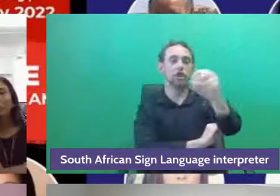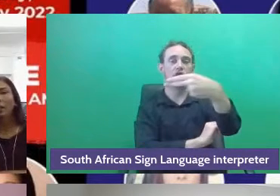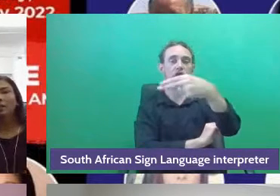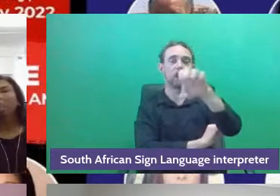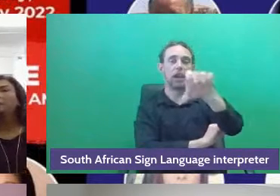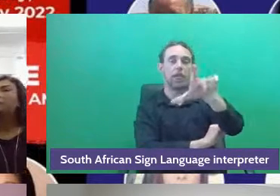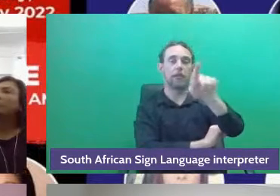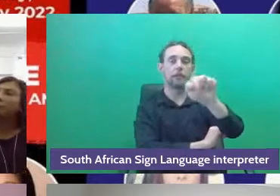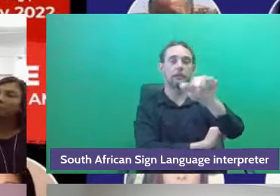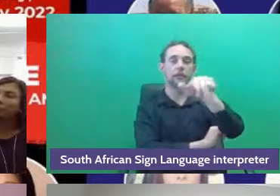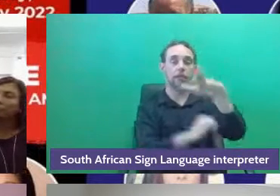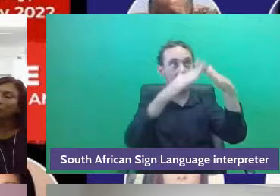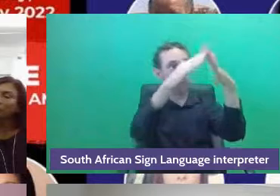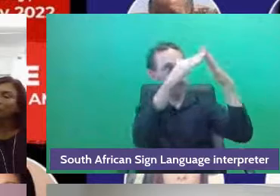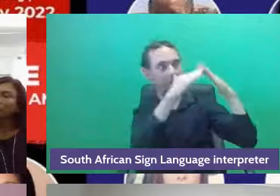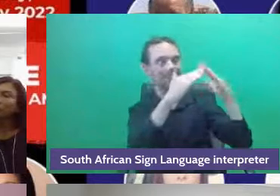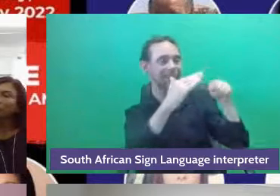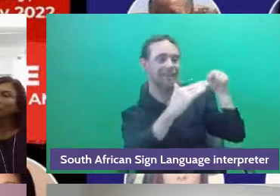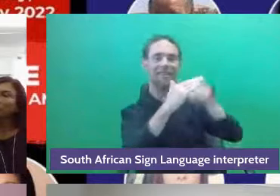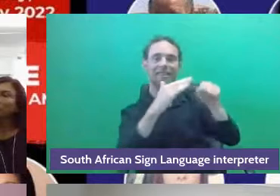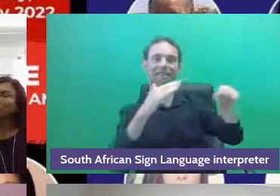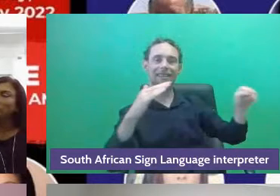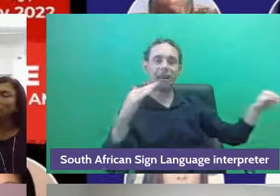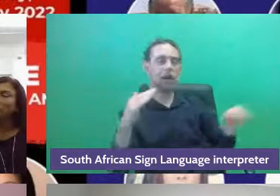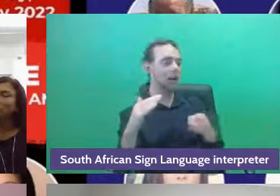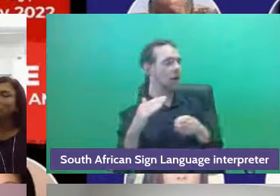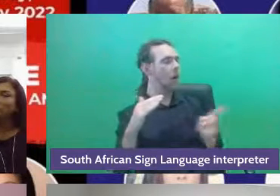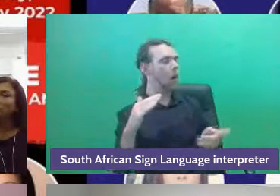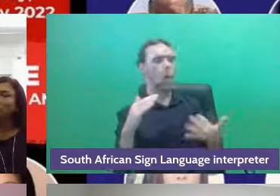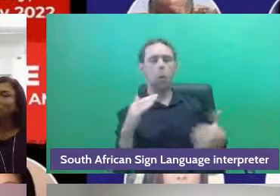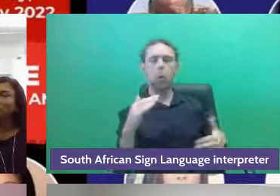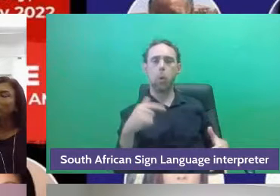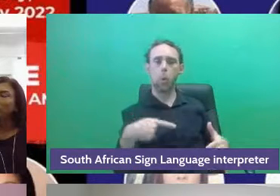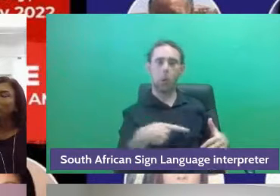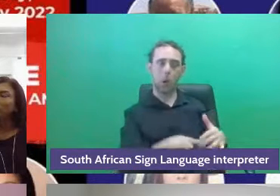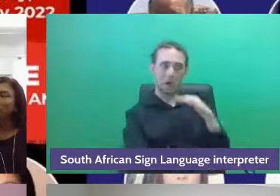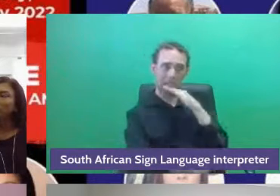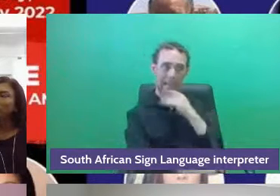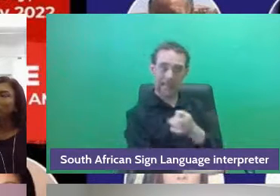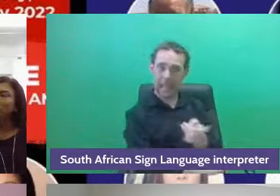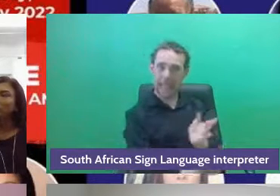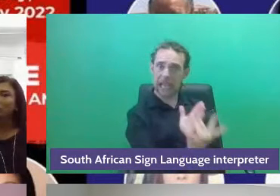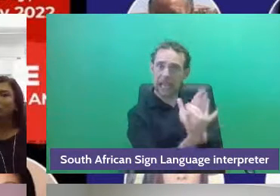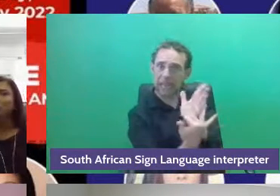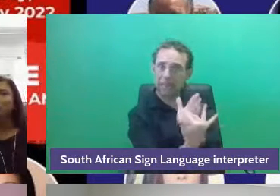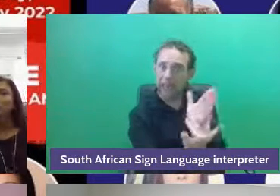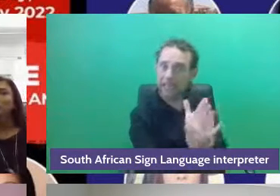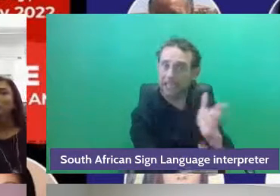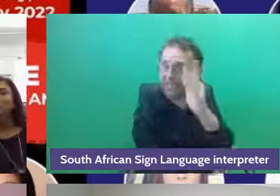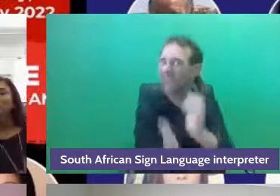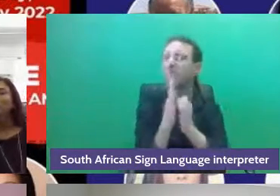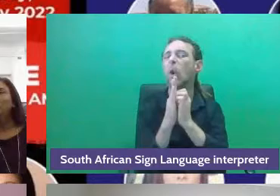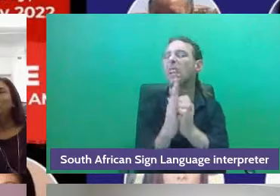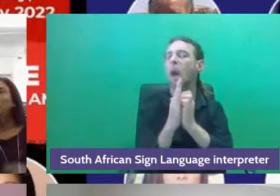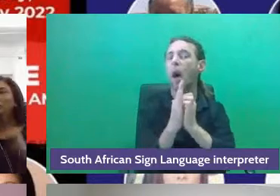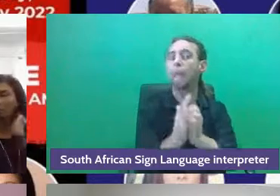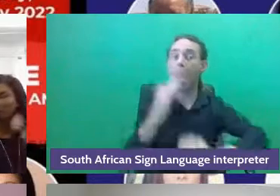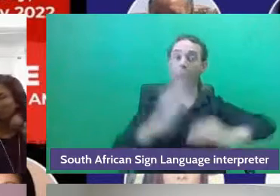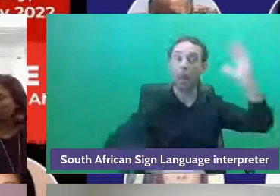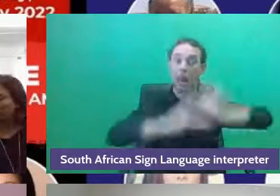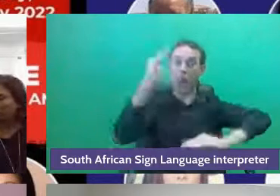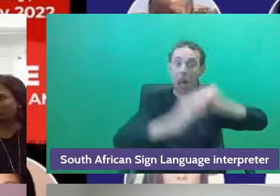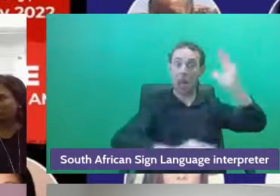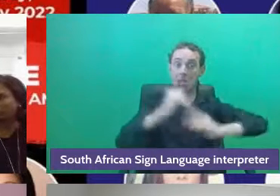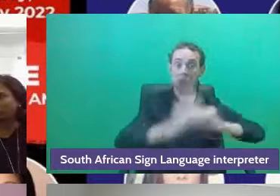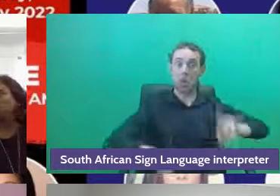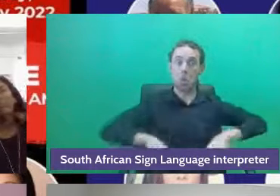due to the challenges of is there accessibility in terms of ramps for wheelchairs? Is there